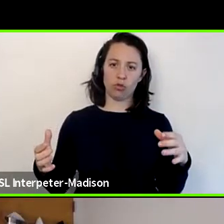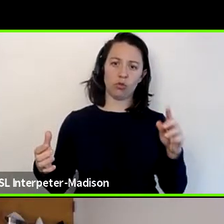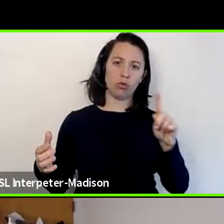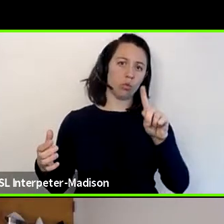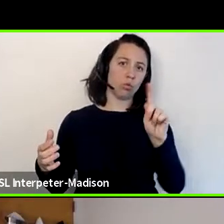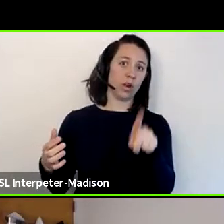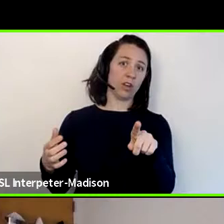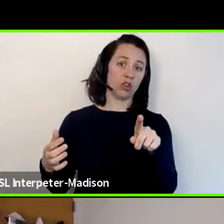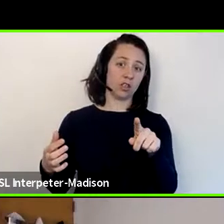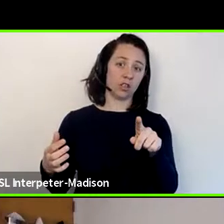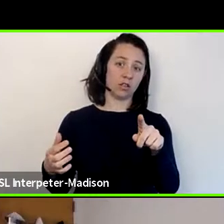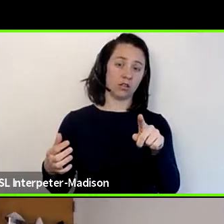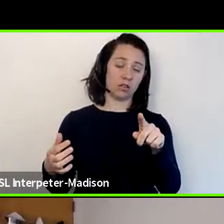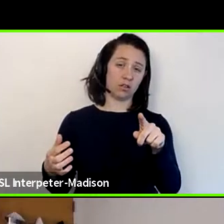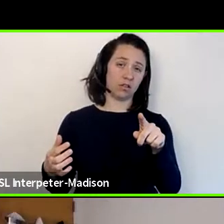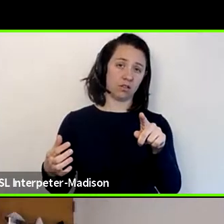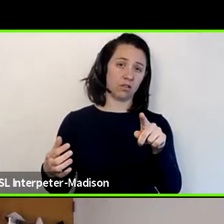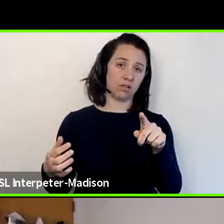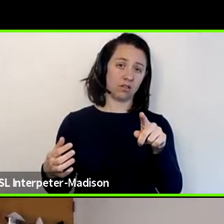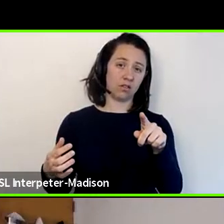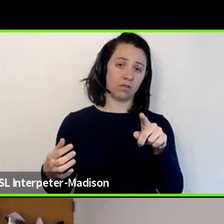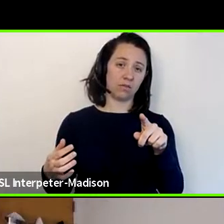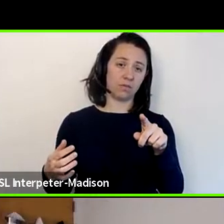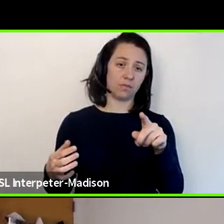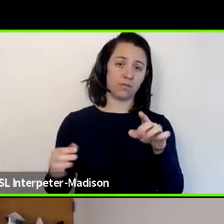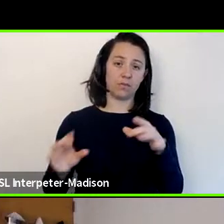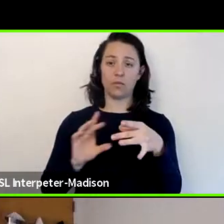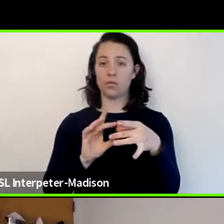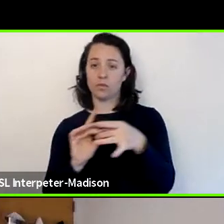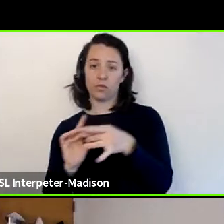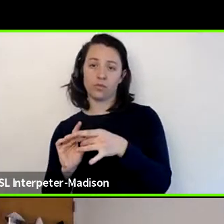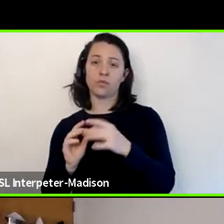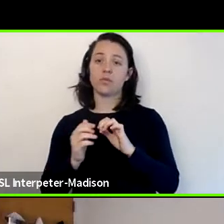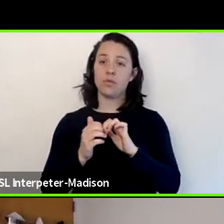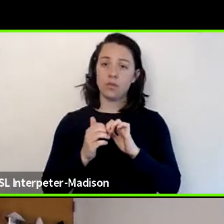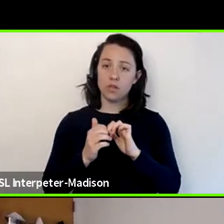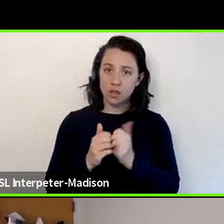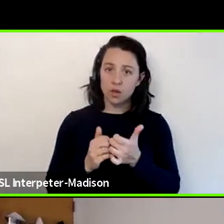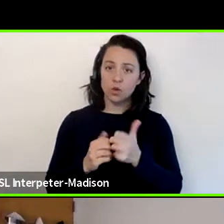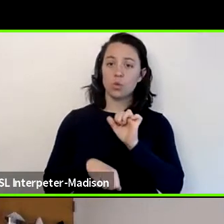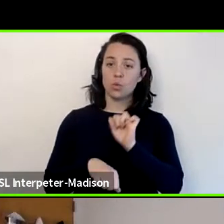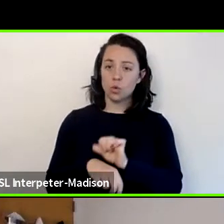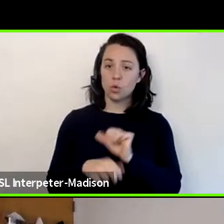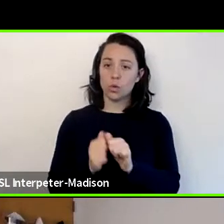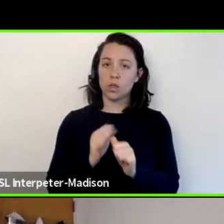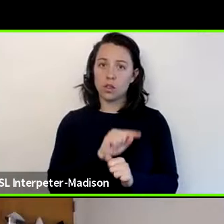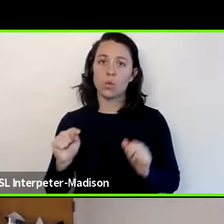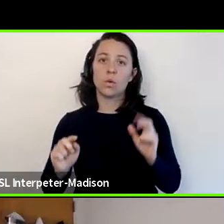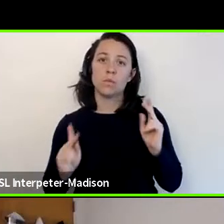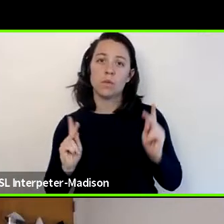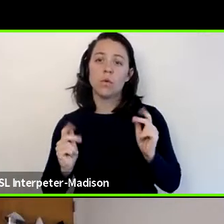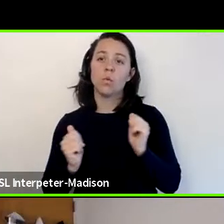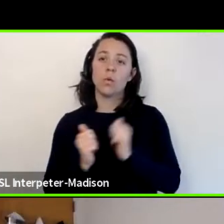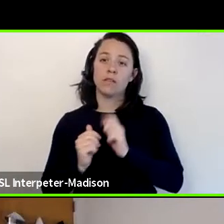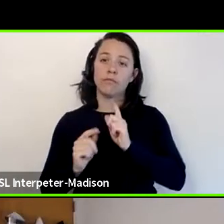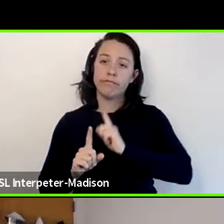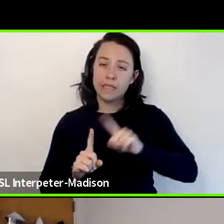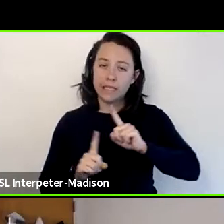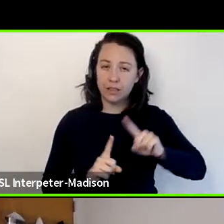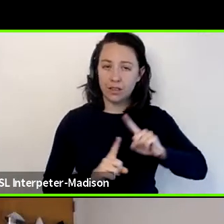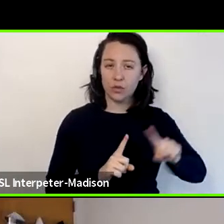are really related to how to work with these folks with very different needs related